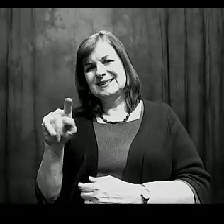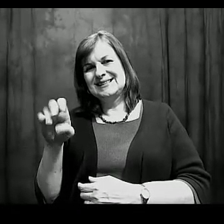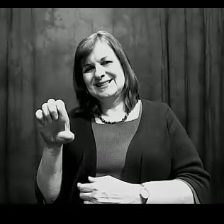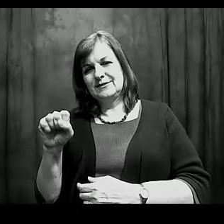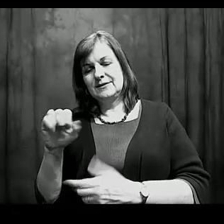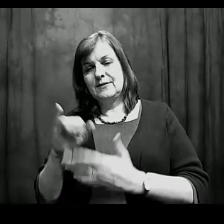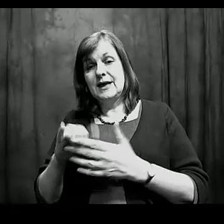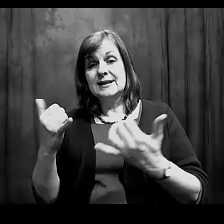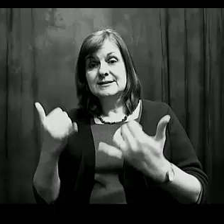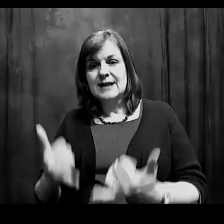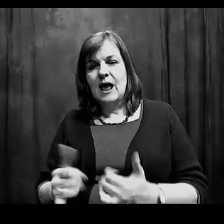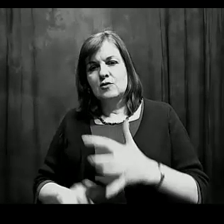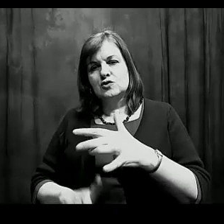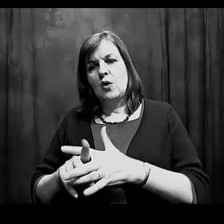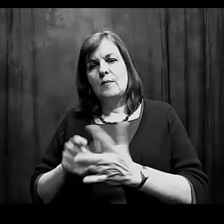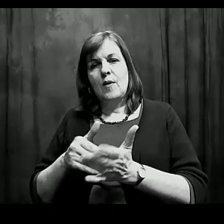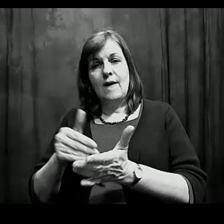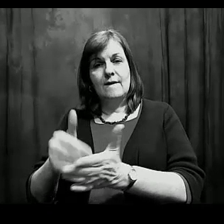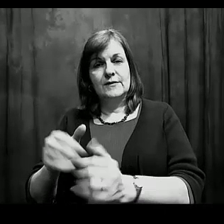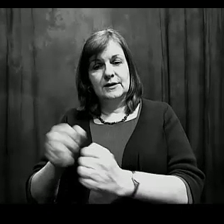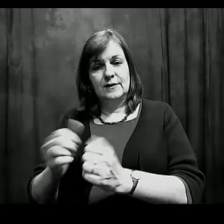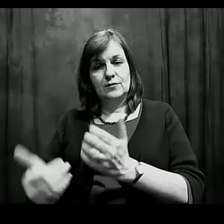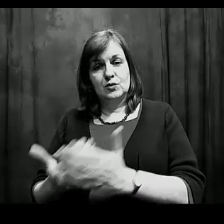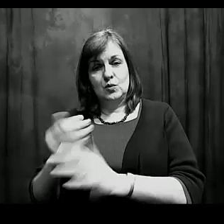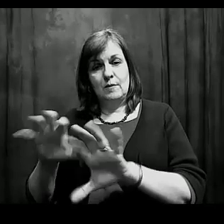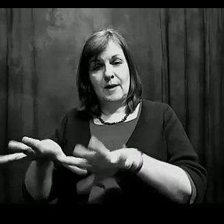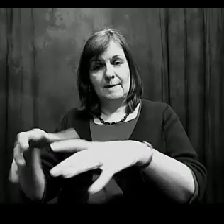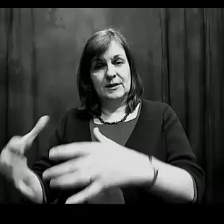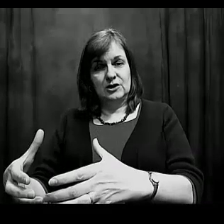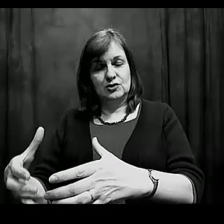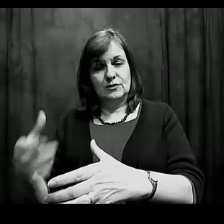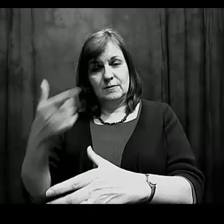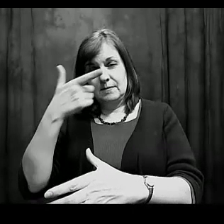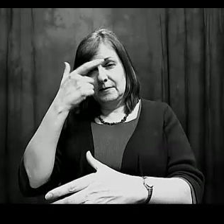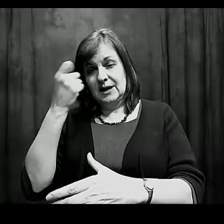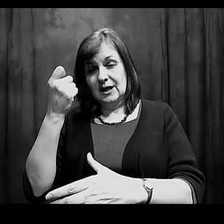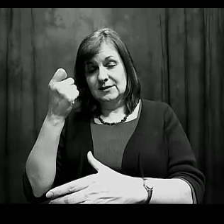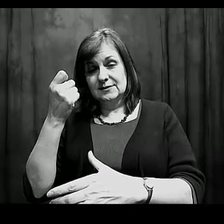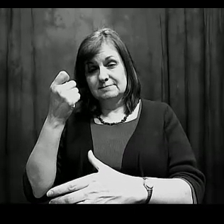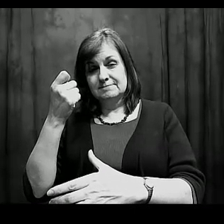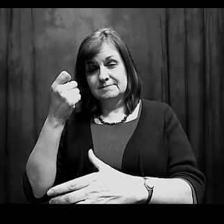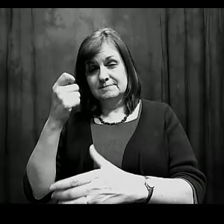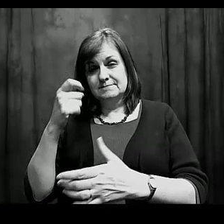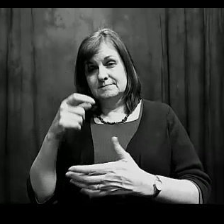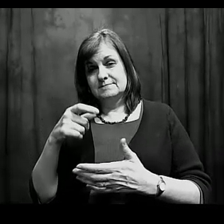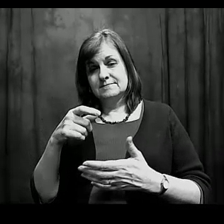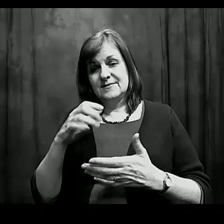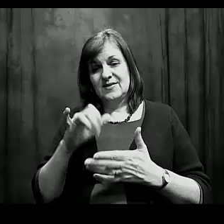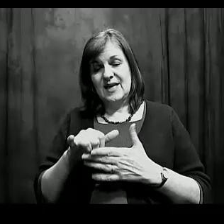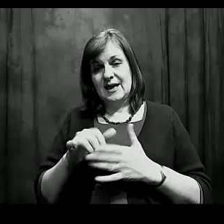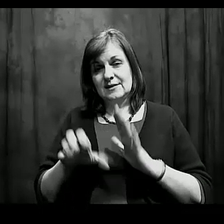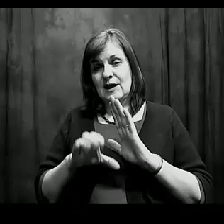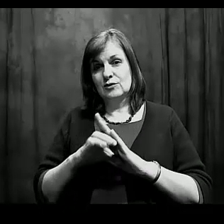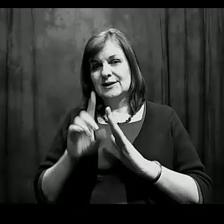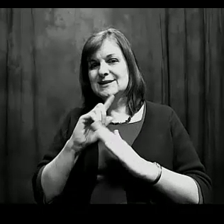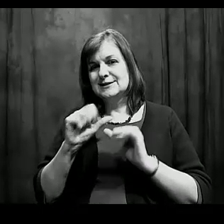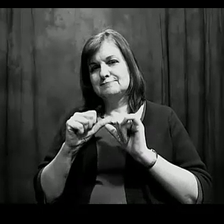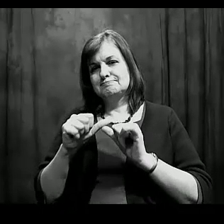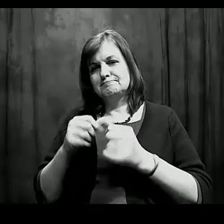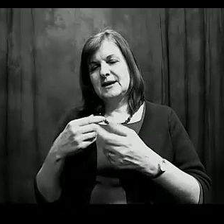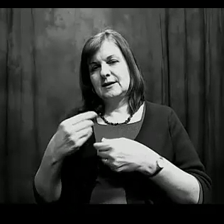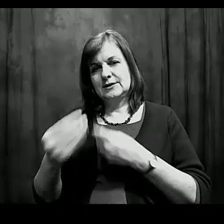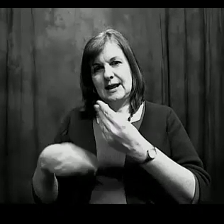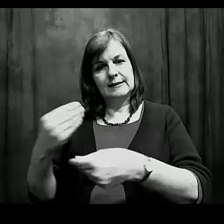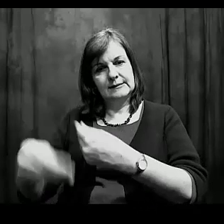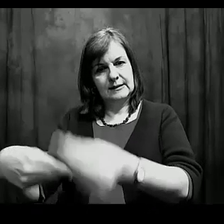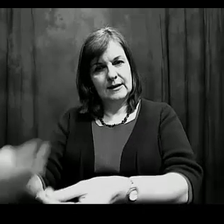now much more prevalent in the new population because it's maintained.